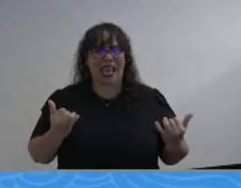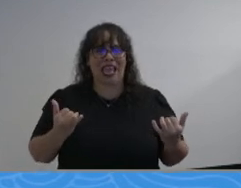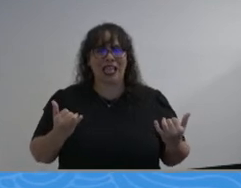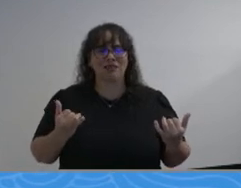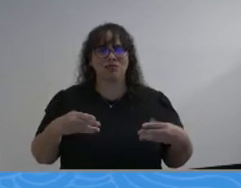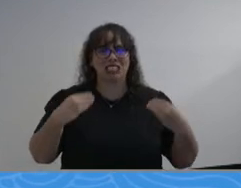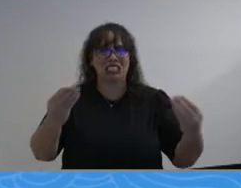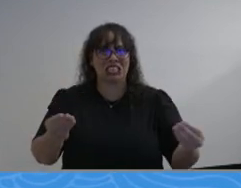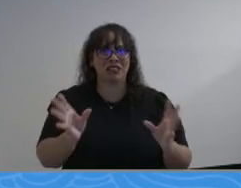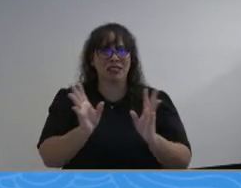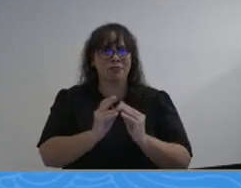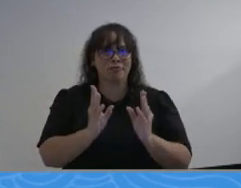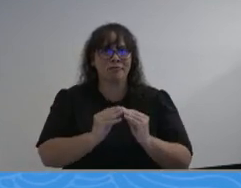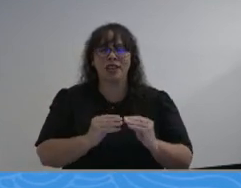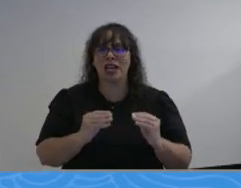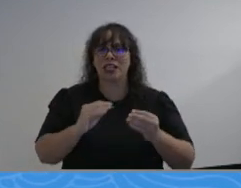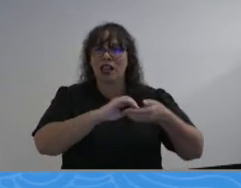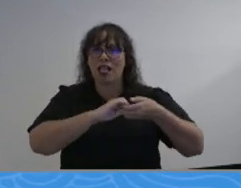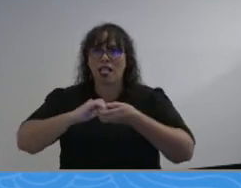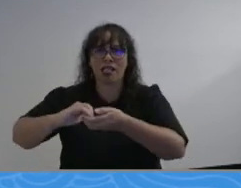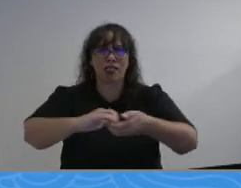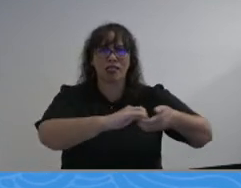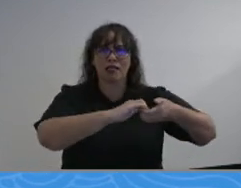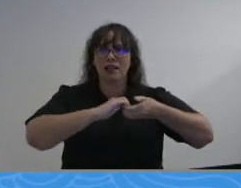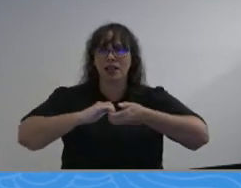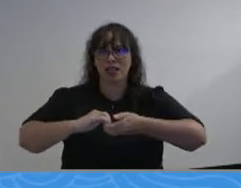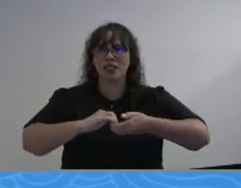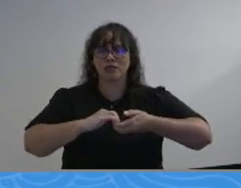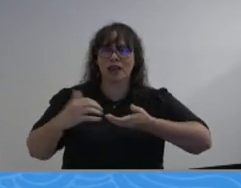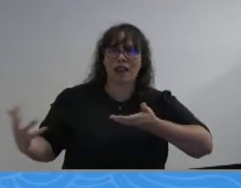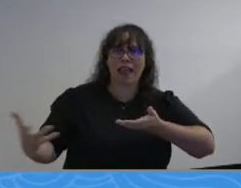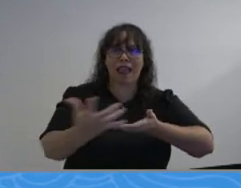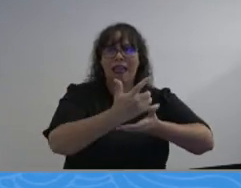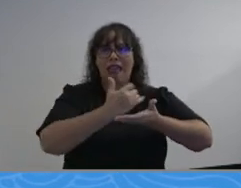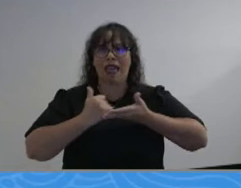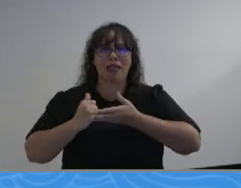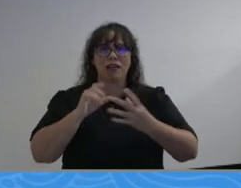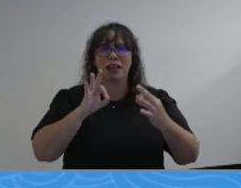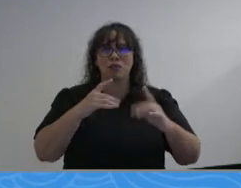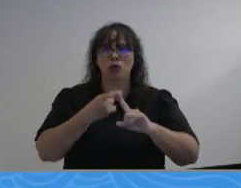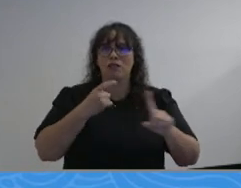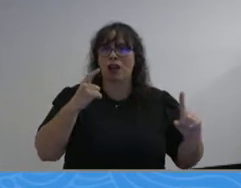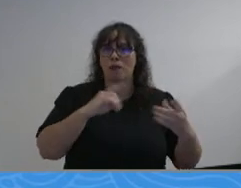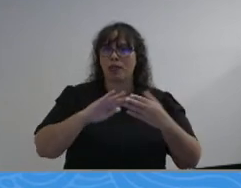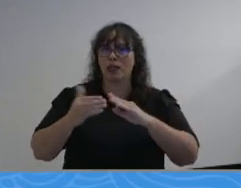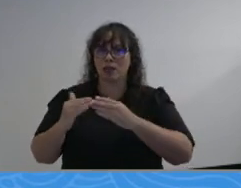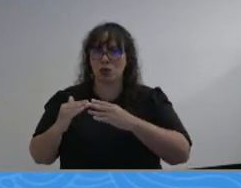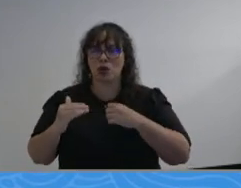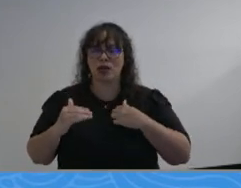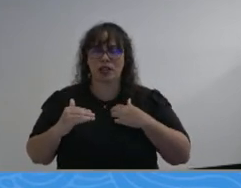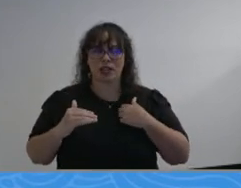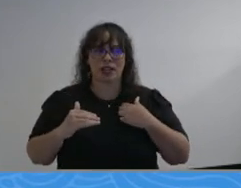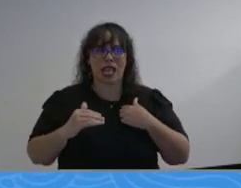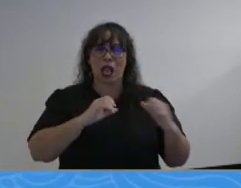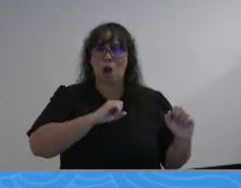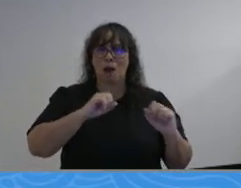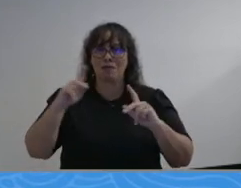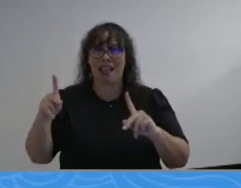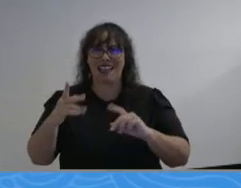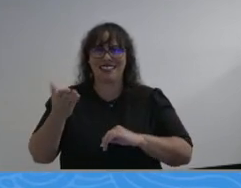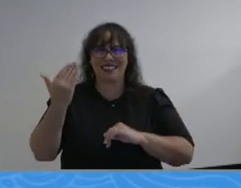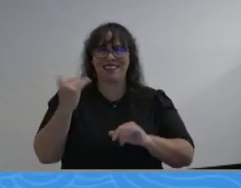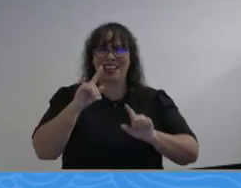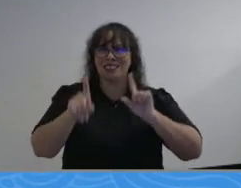a collaborative effort to gather input from the community. And going back to our last